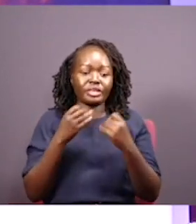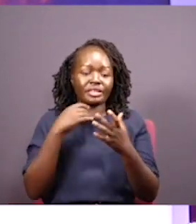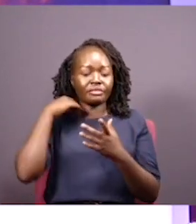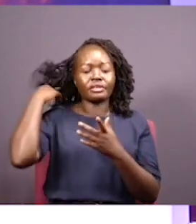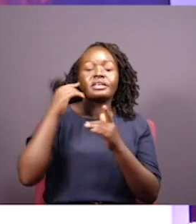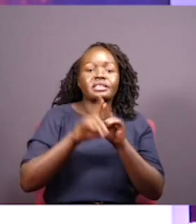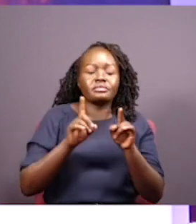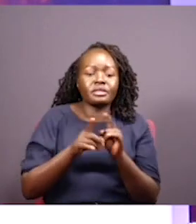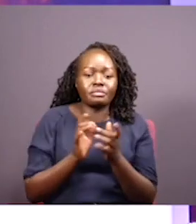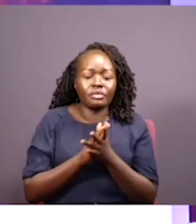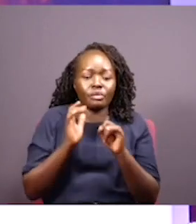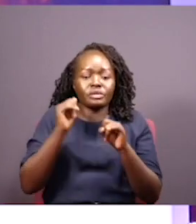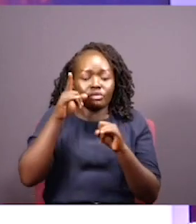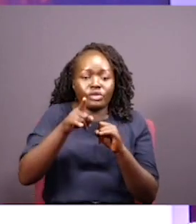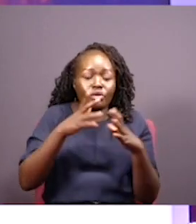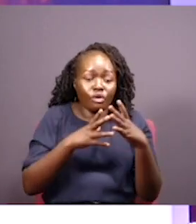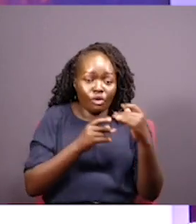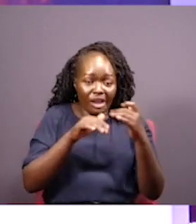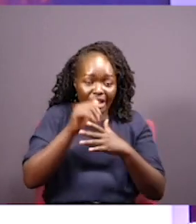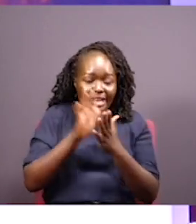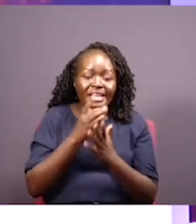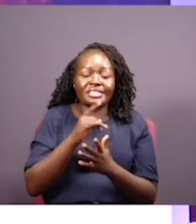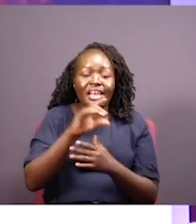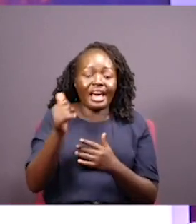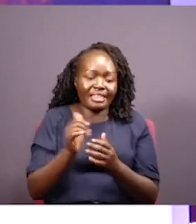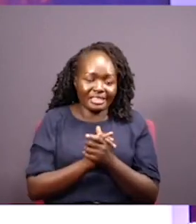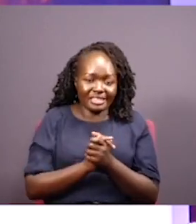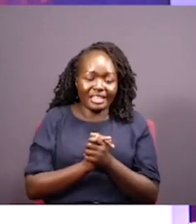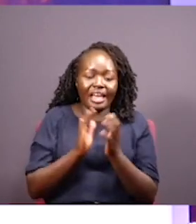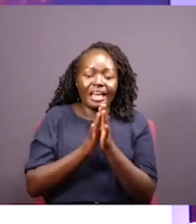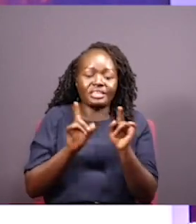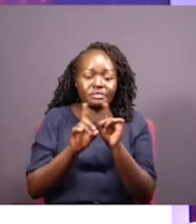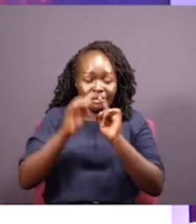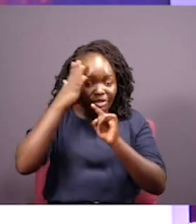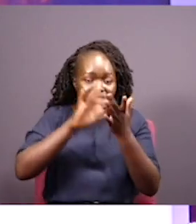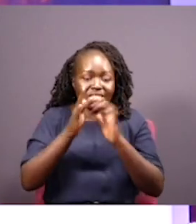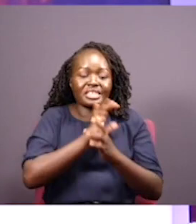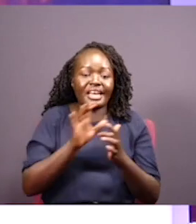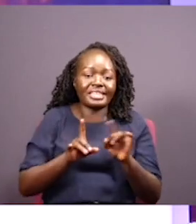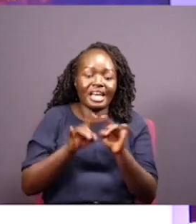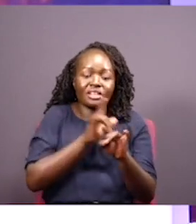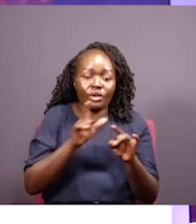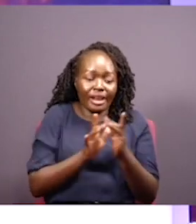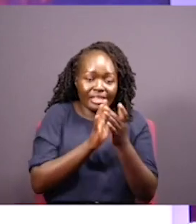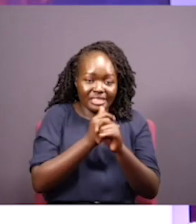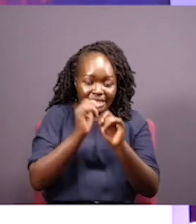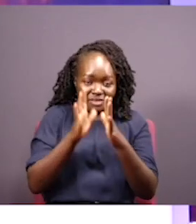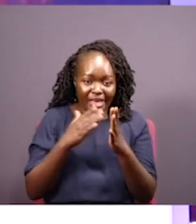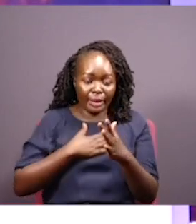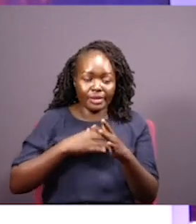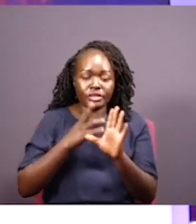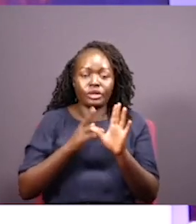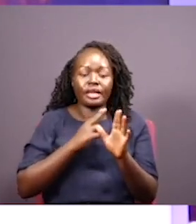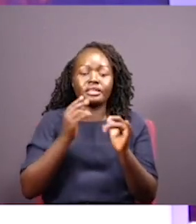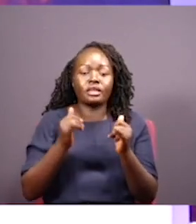that you can go out and tell others how they can come to know Jesus Christ as Lord and Savior. Please join us now as we share in a short